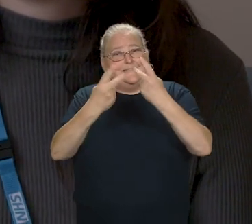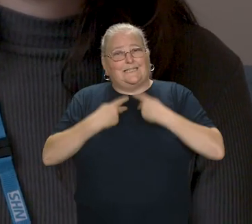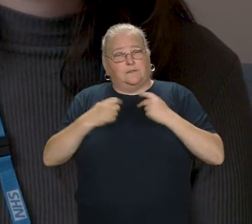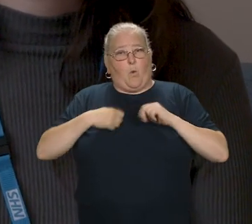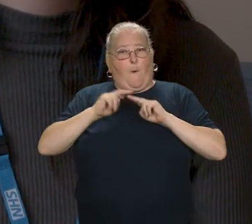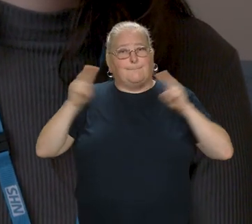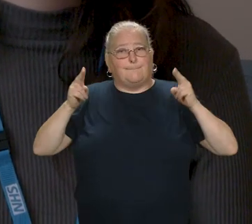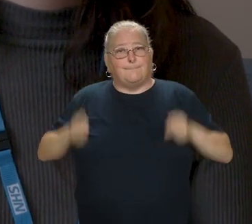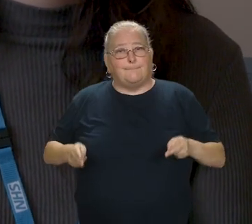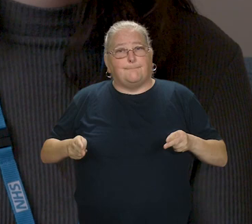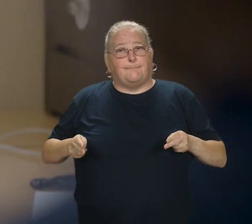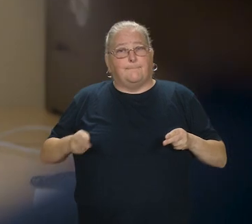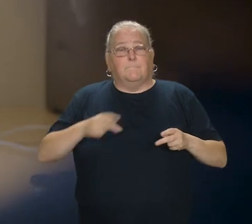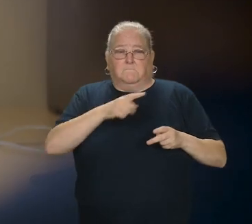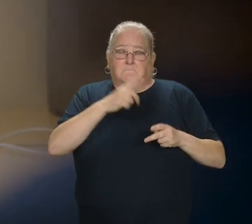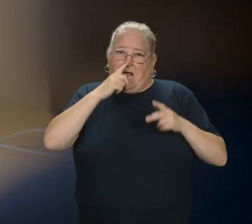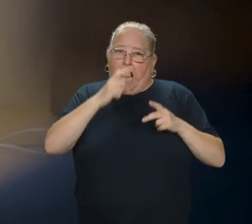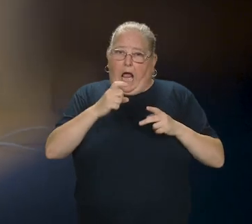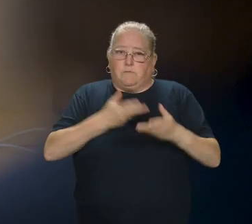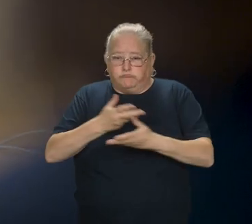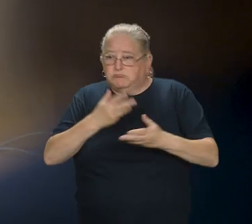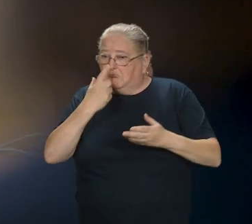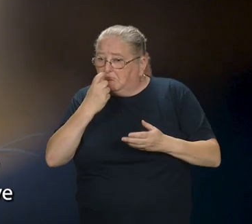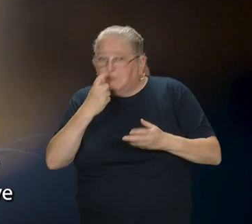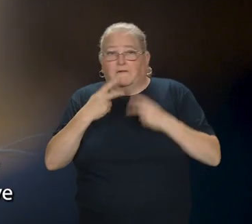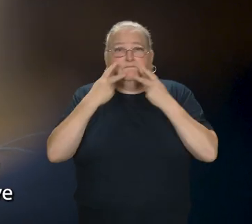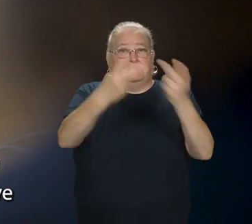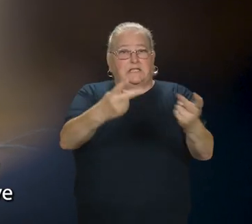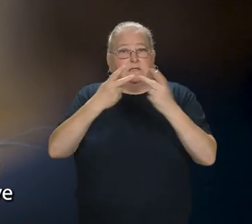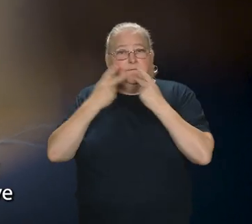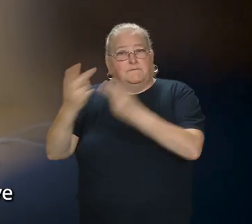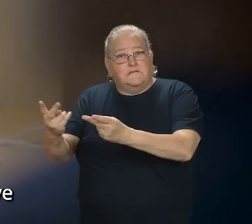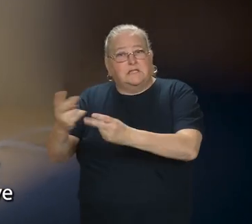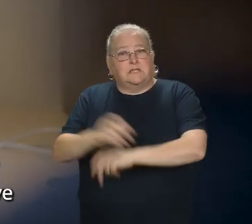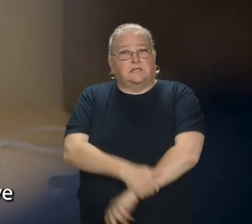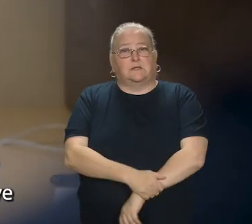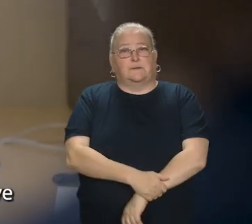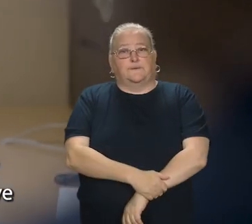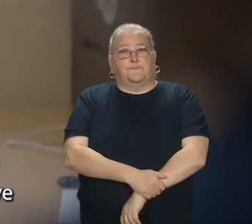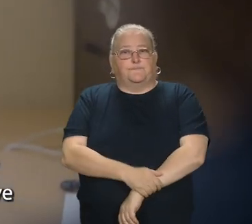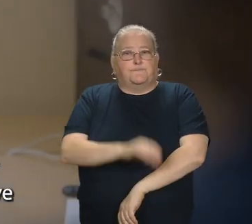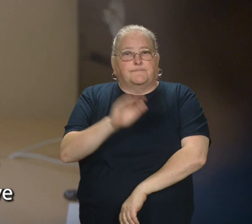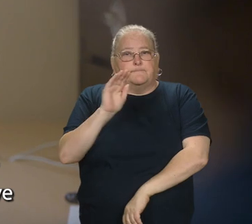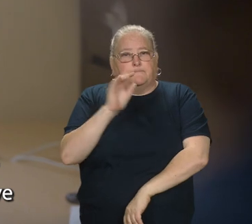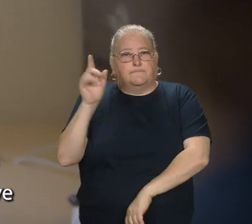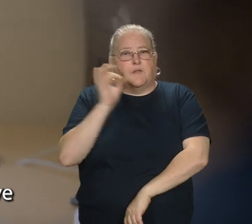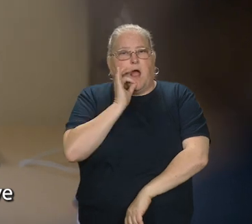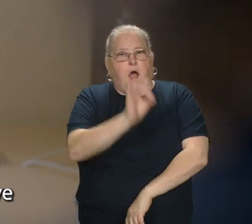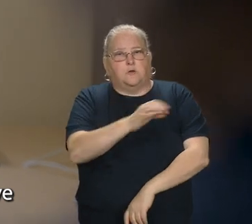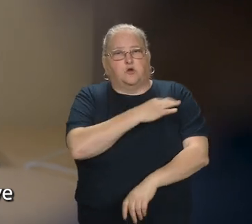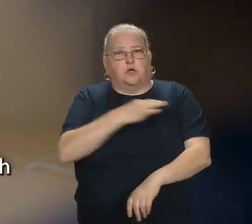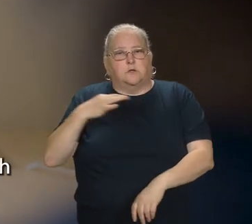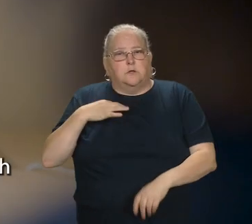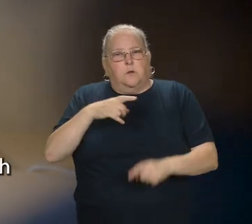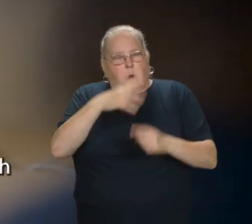something that they can accommodate. Let's now hear from Dr. Sohrab Pandey, who can answer some of the questions you